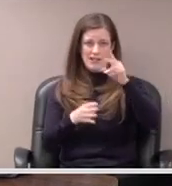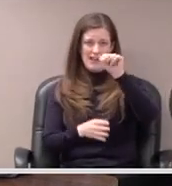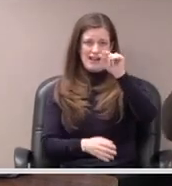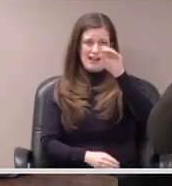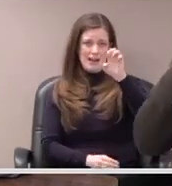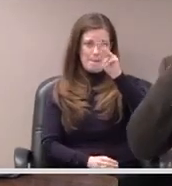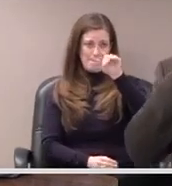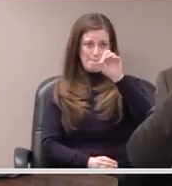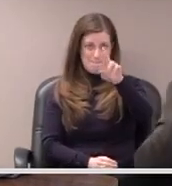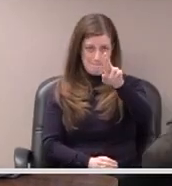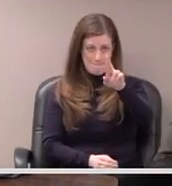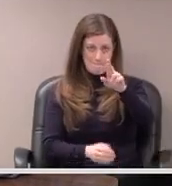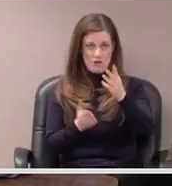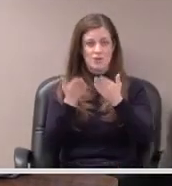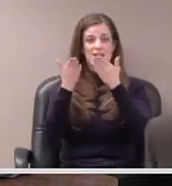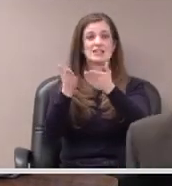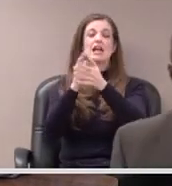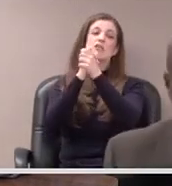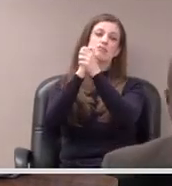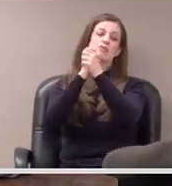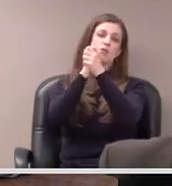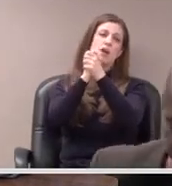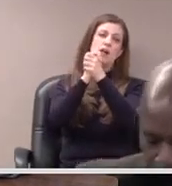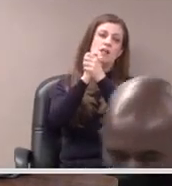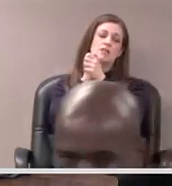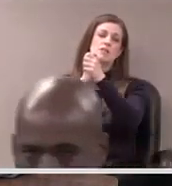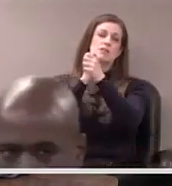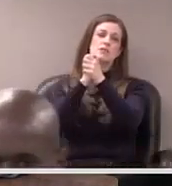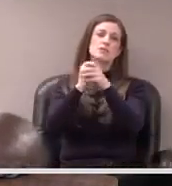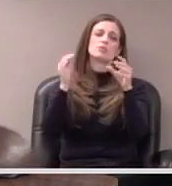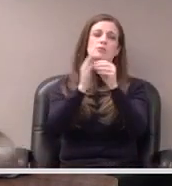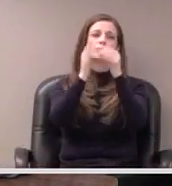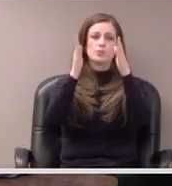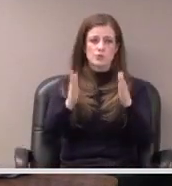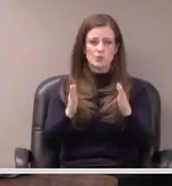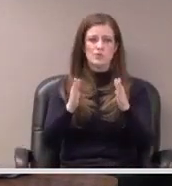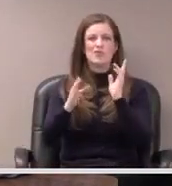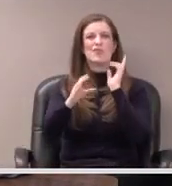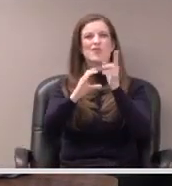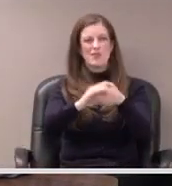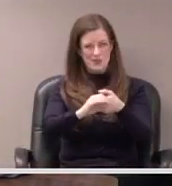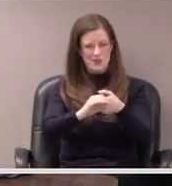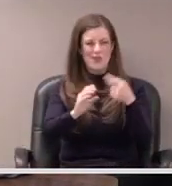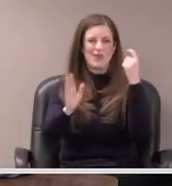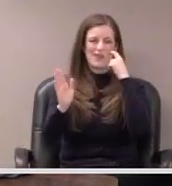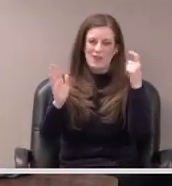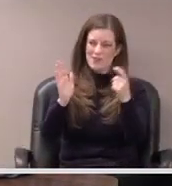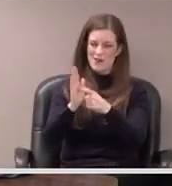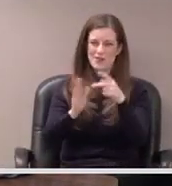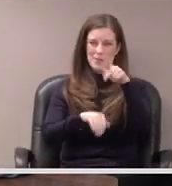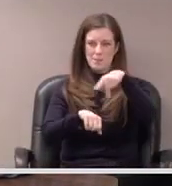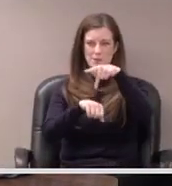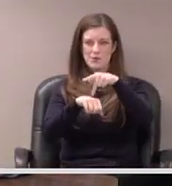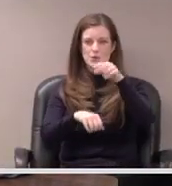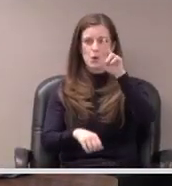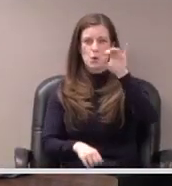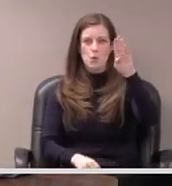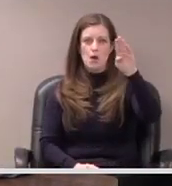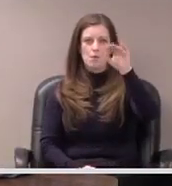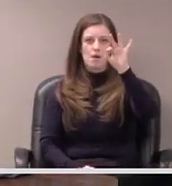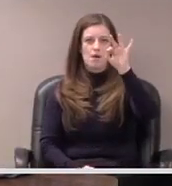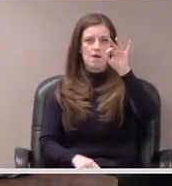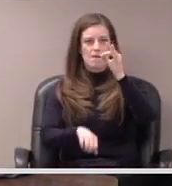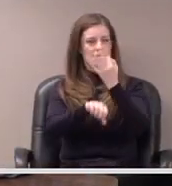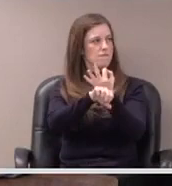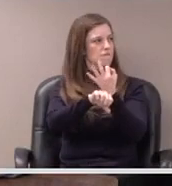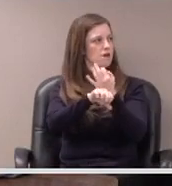Please come forward to extend our congratulations to these students, and joining them in their recognition is their principal, Rob Folk, as well as